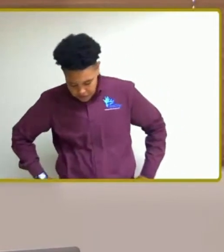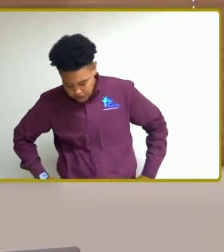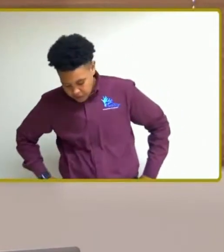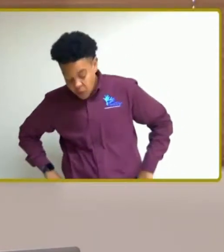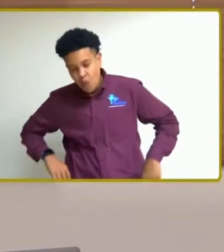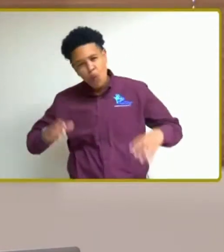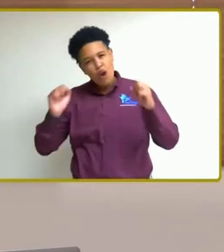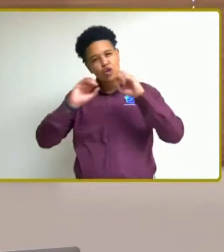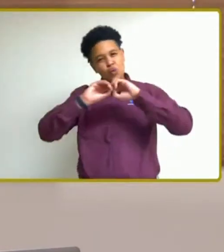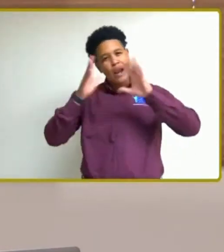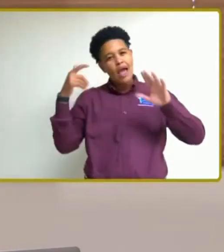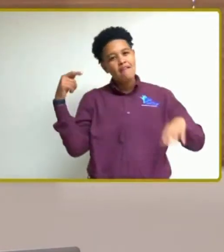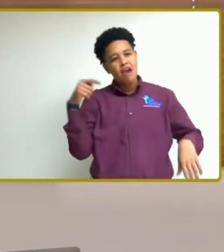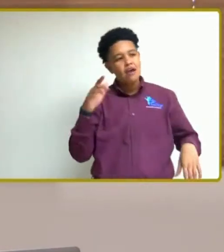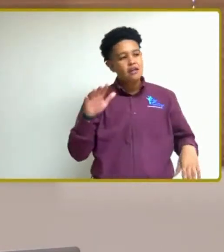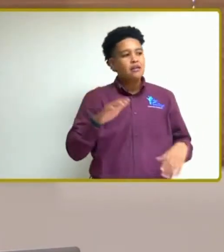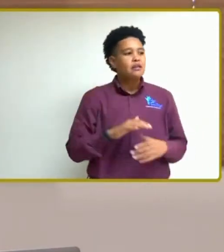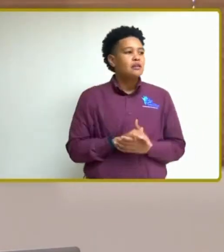that.